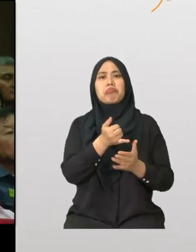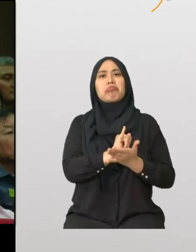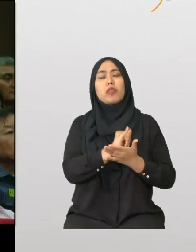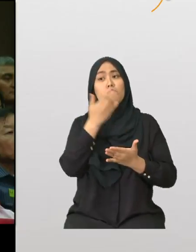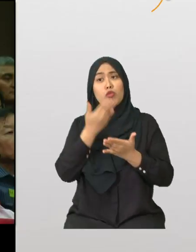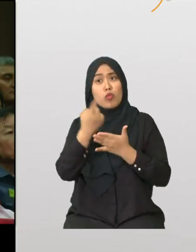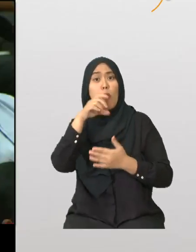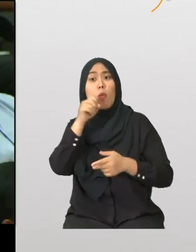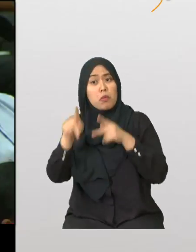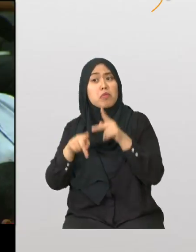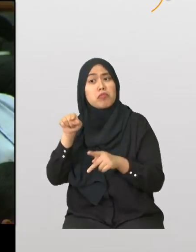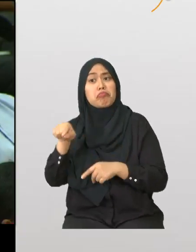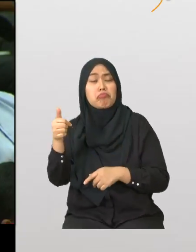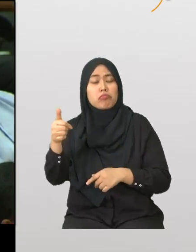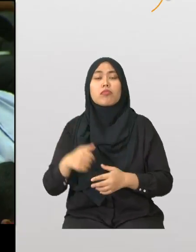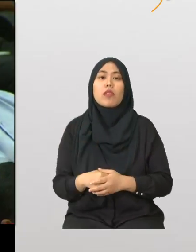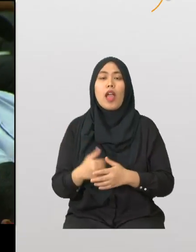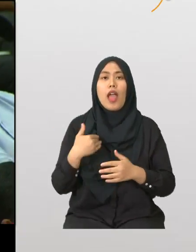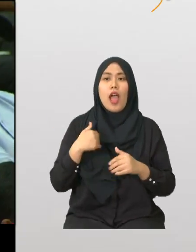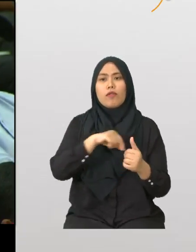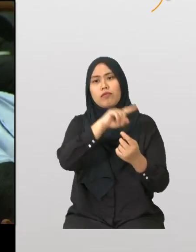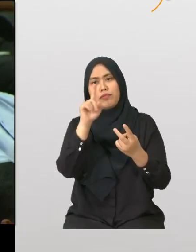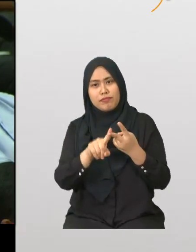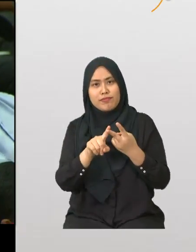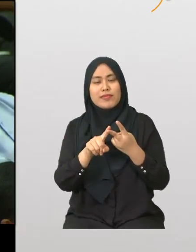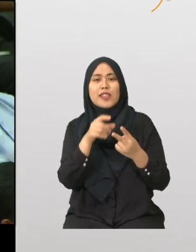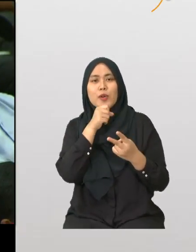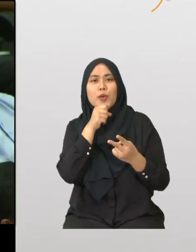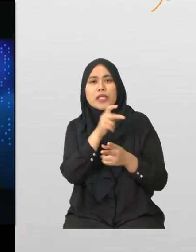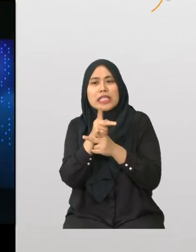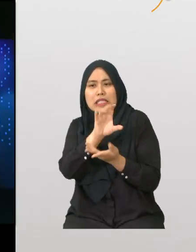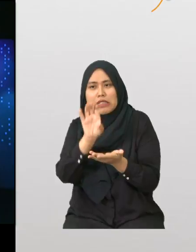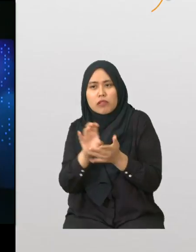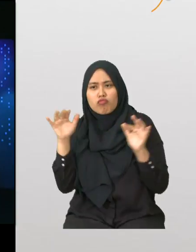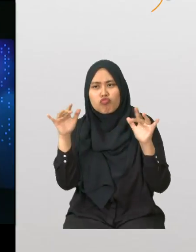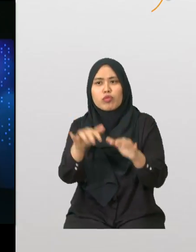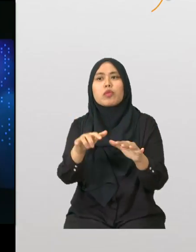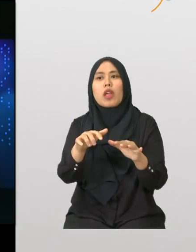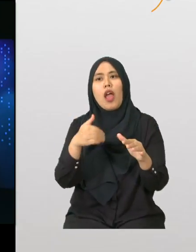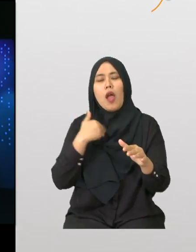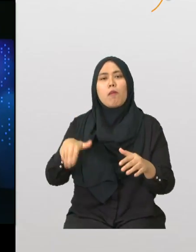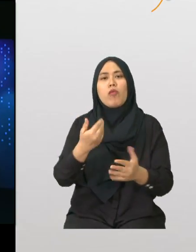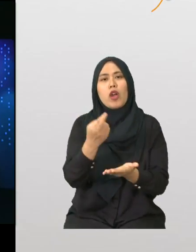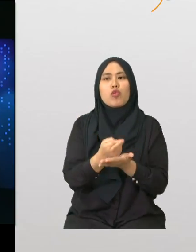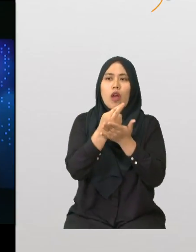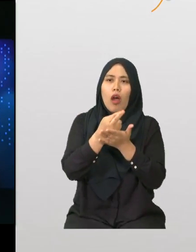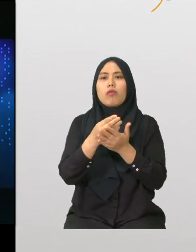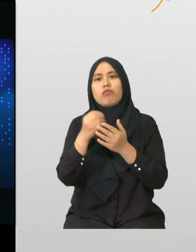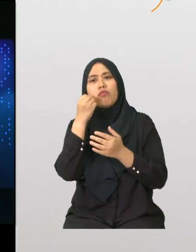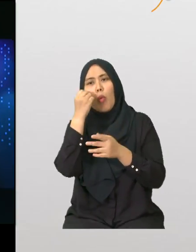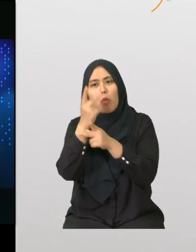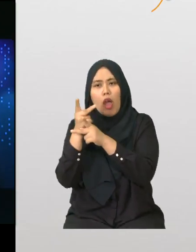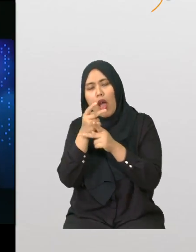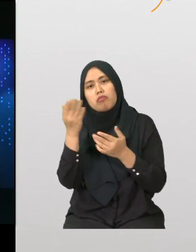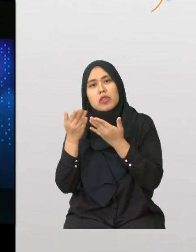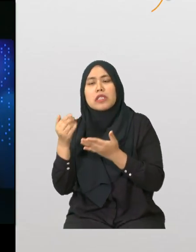people. There's a senior care center. It offers daycare, rehab, and home care services, saving